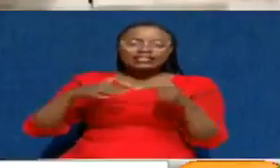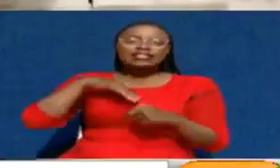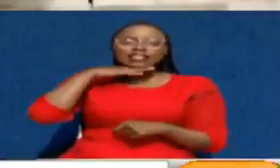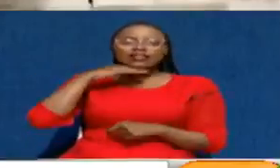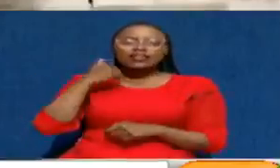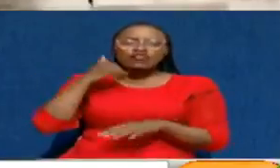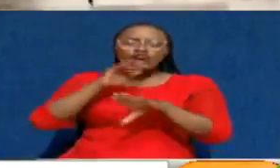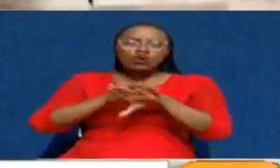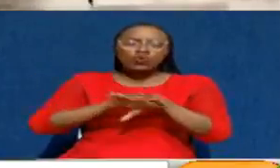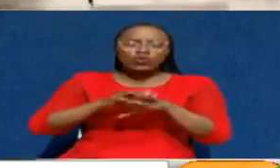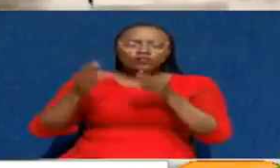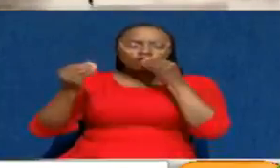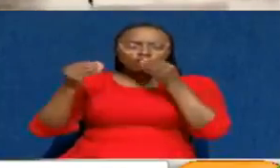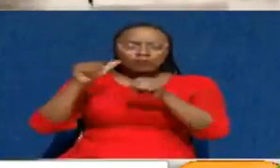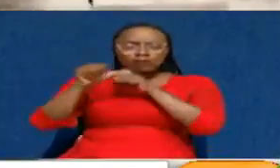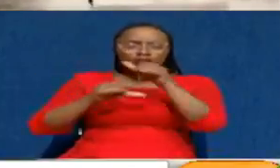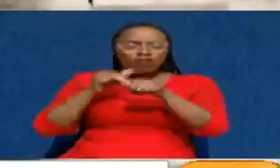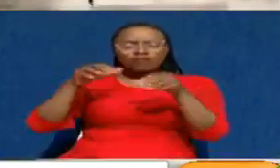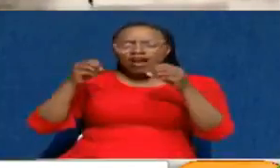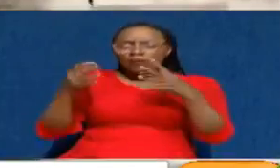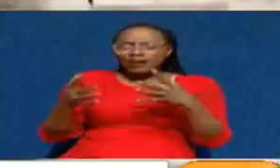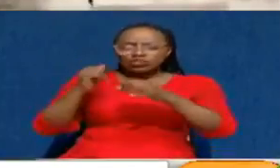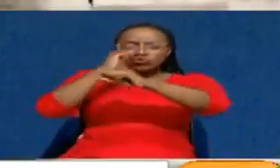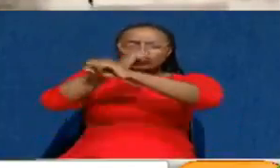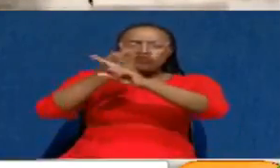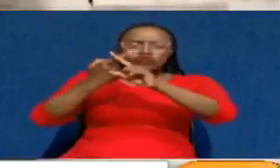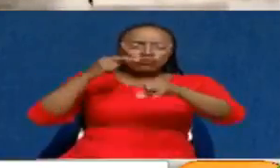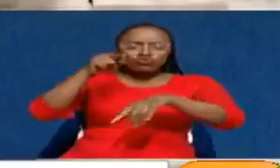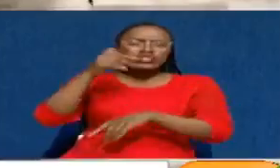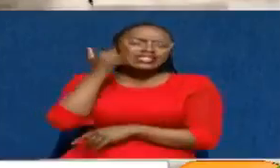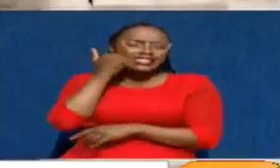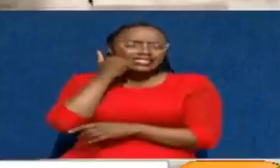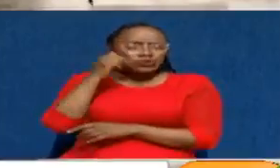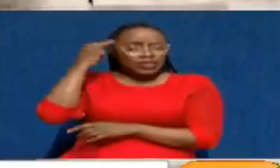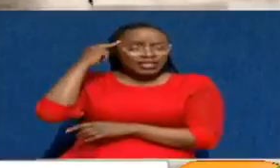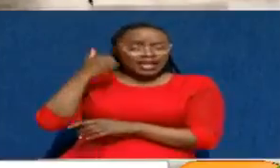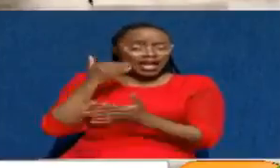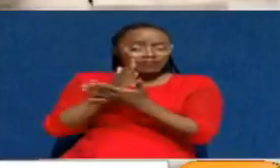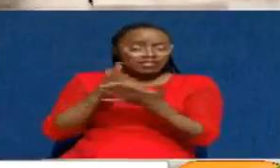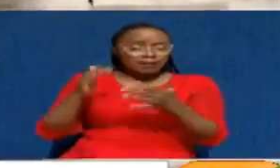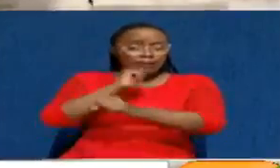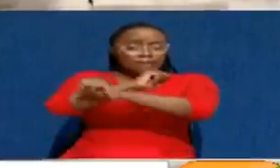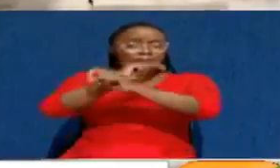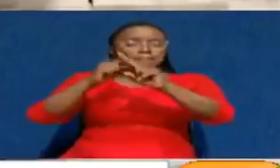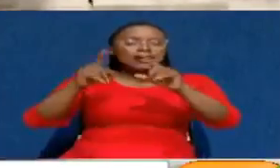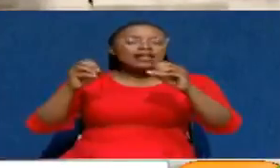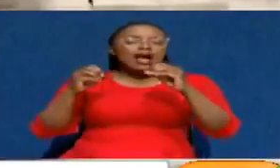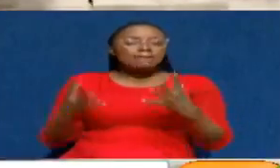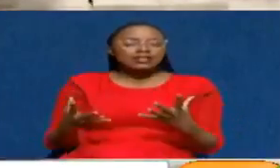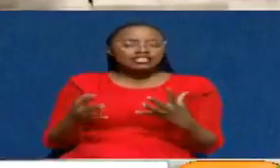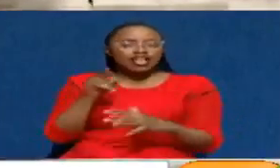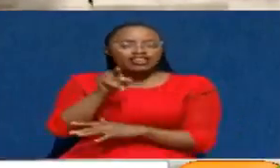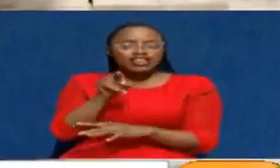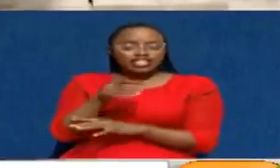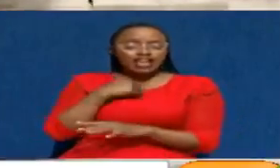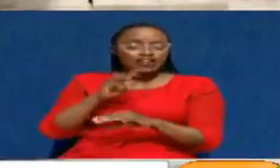do not have very good data about how much it will protect from just getting the infection. We think that there's some protection, but how much that is